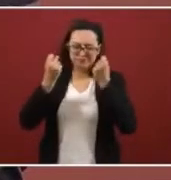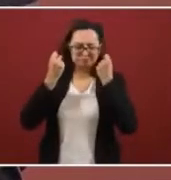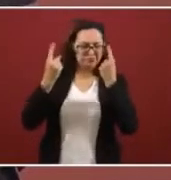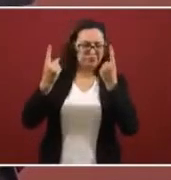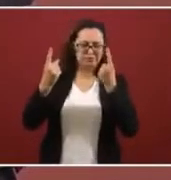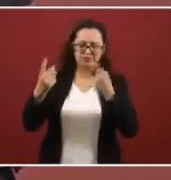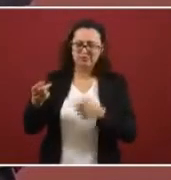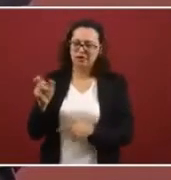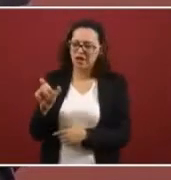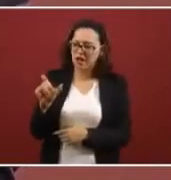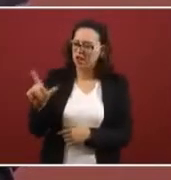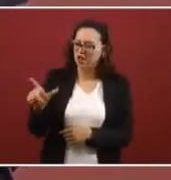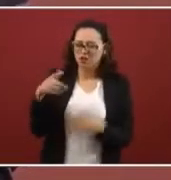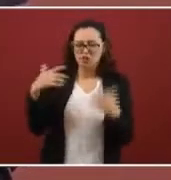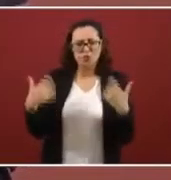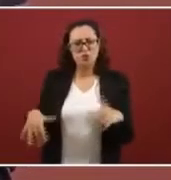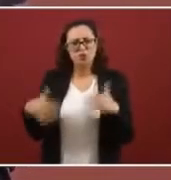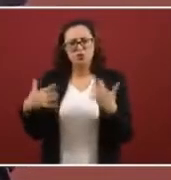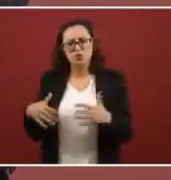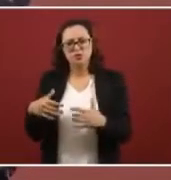newspaper person,